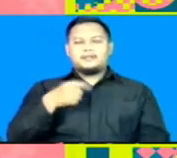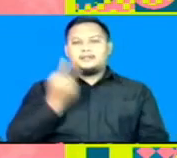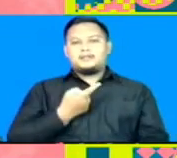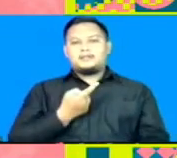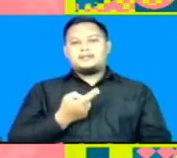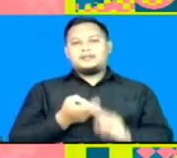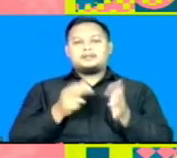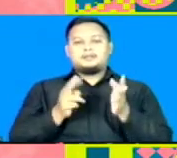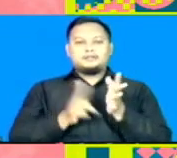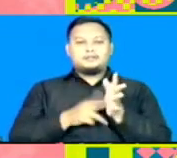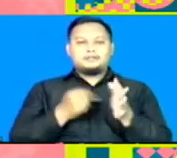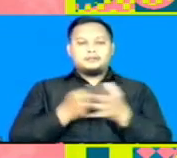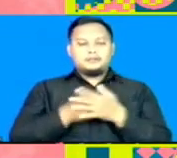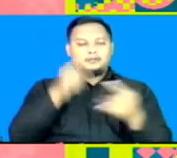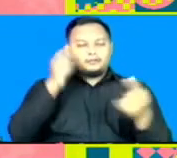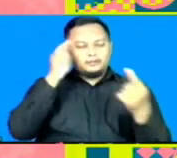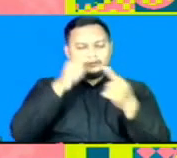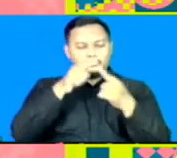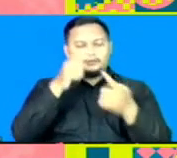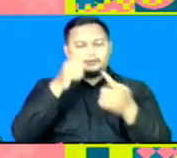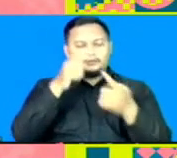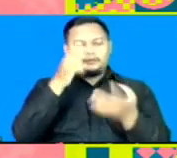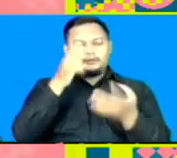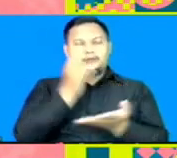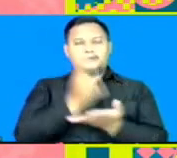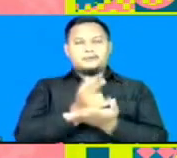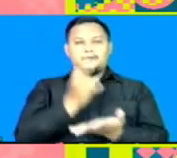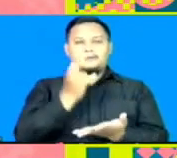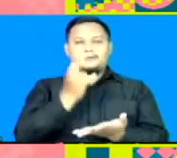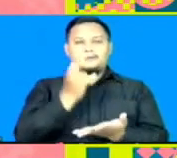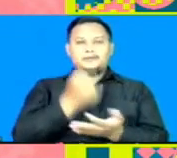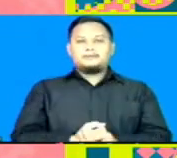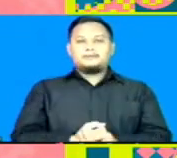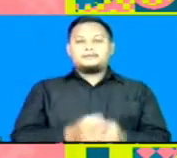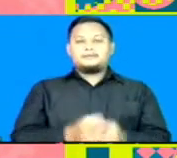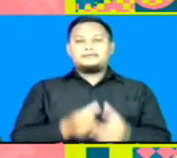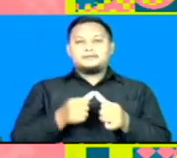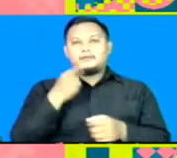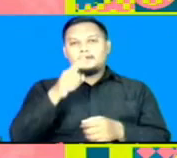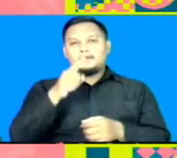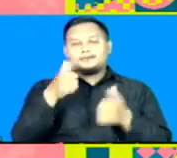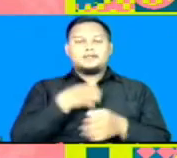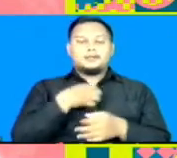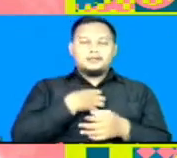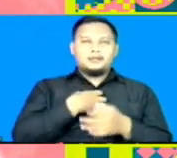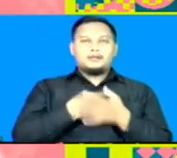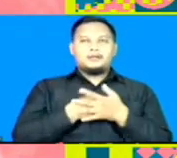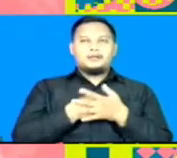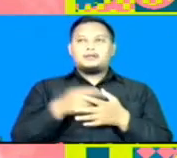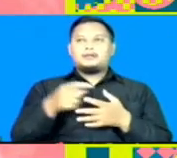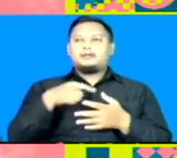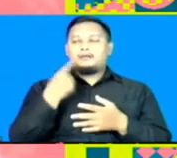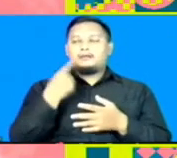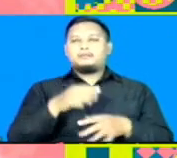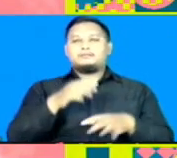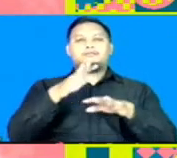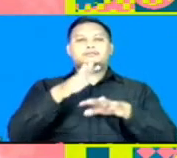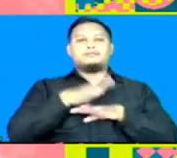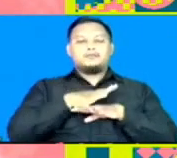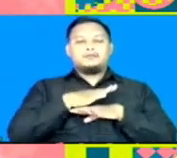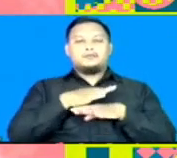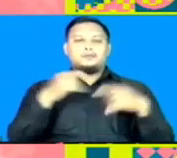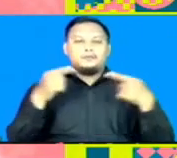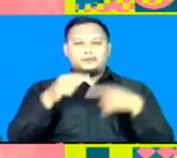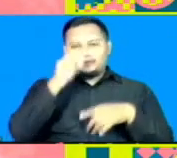and level of interconnection are strengthened. Therefore, when a value is shared, a common goal is